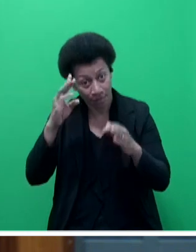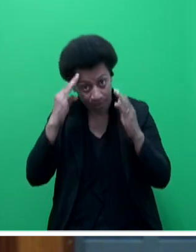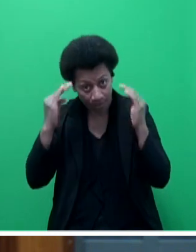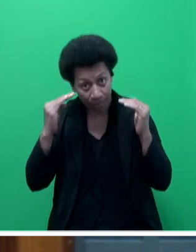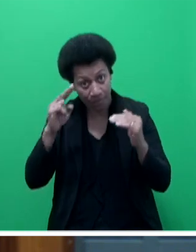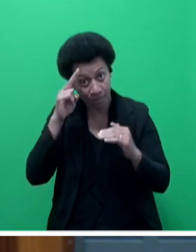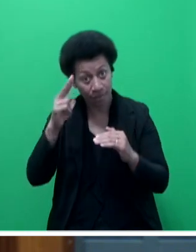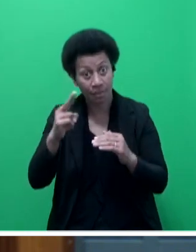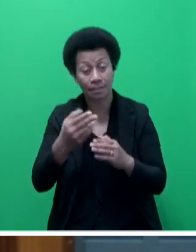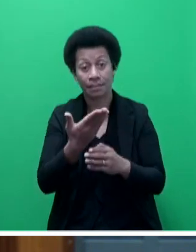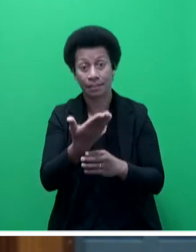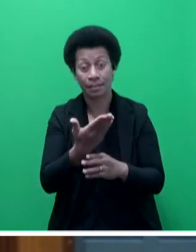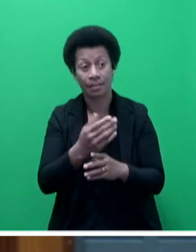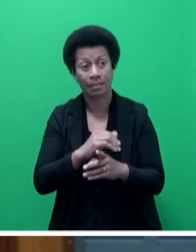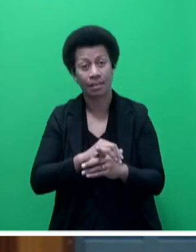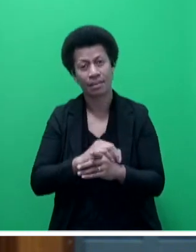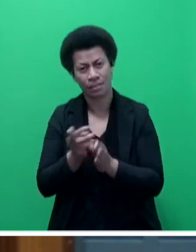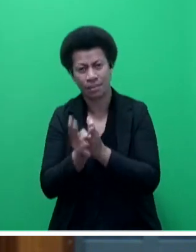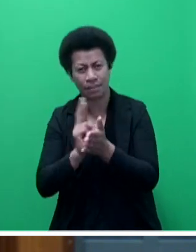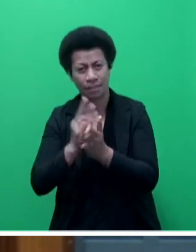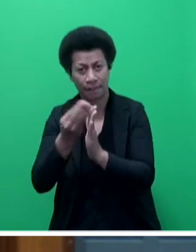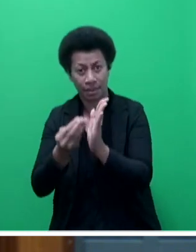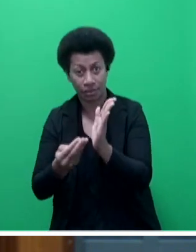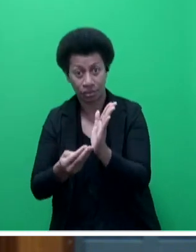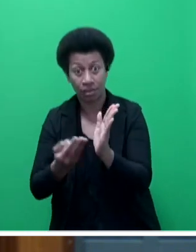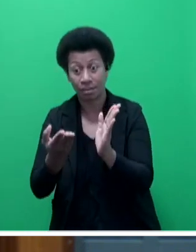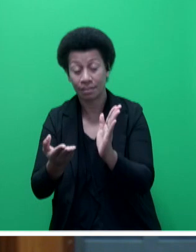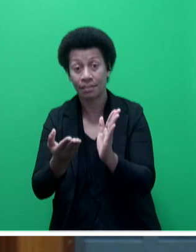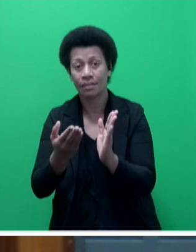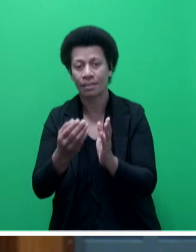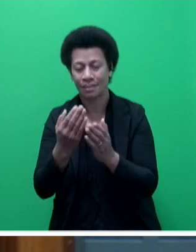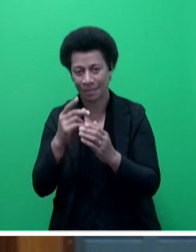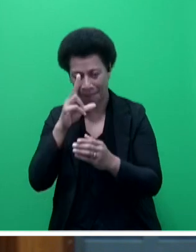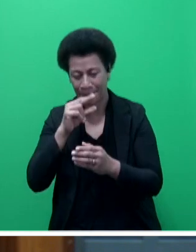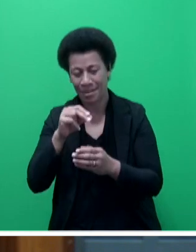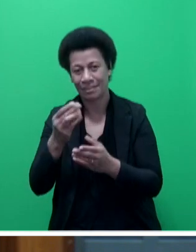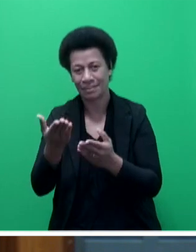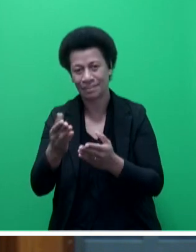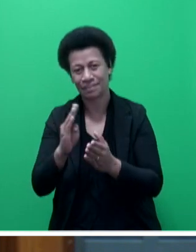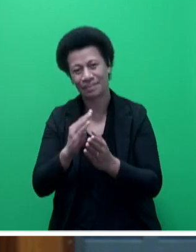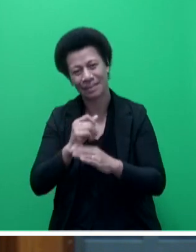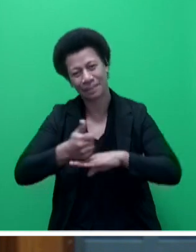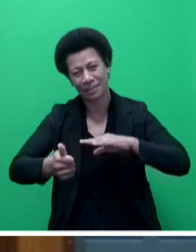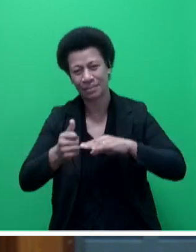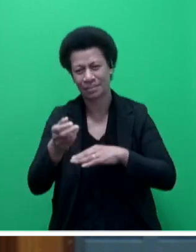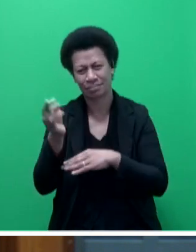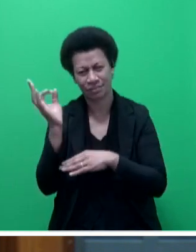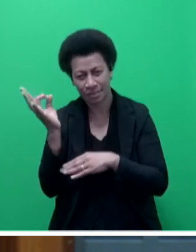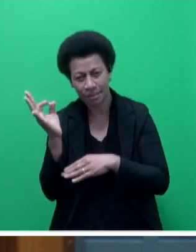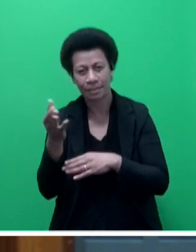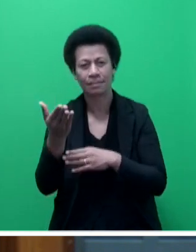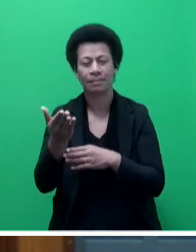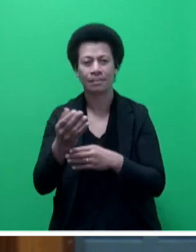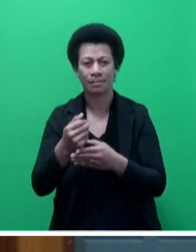and protection budget of 50,000 in the revised budget will enable government to facilitate advocacy and outreach programs on the prevention of